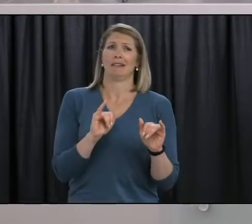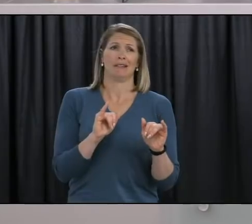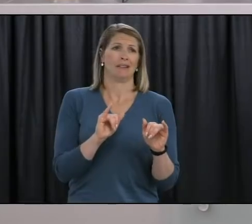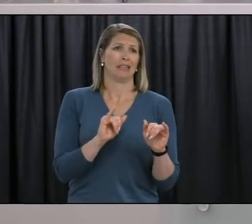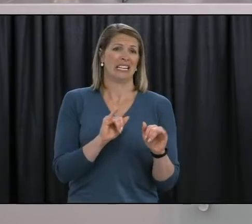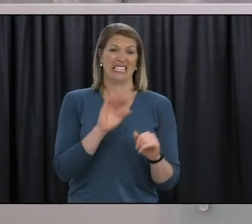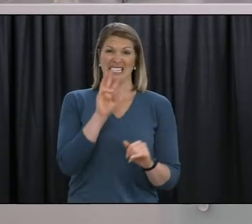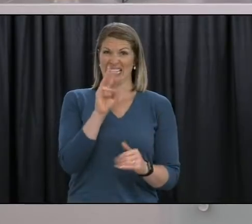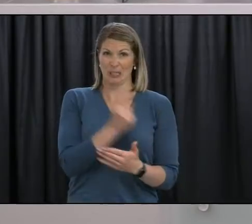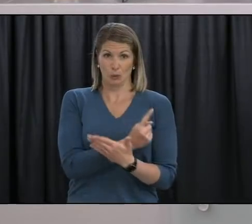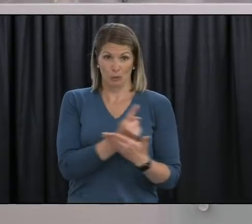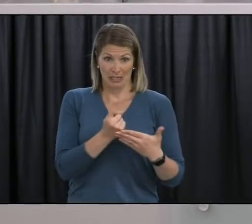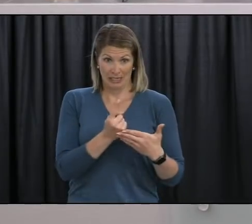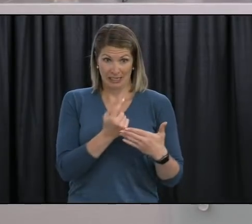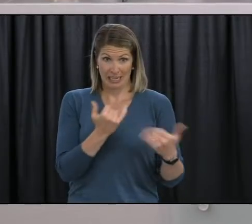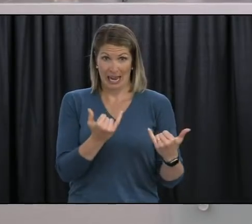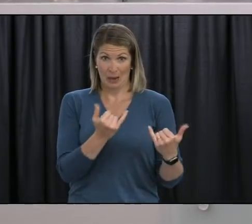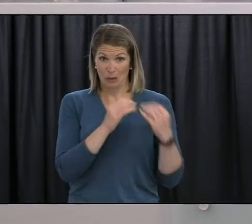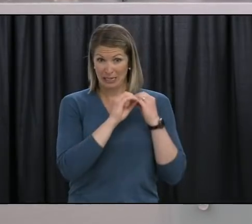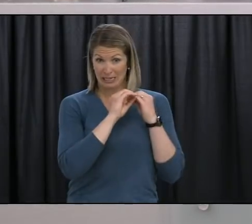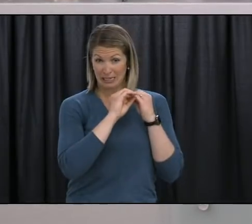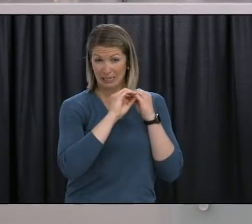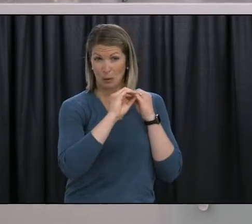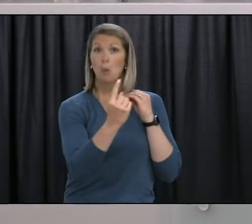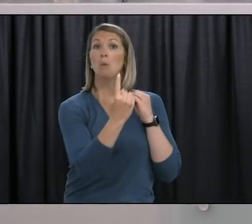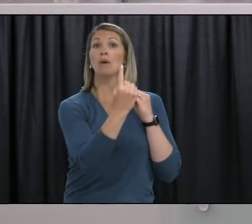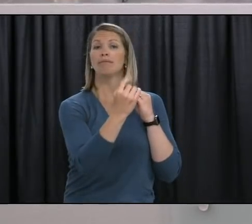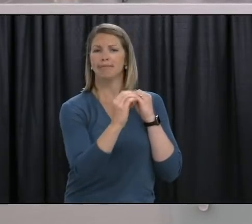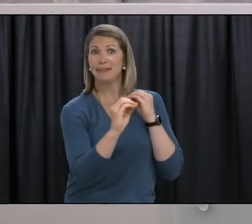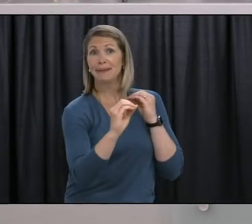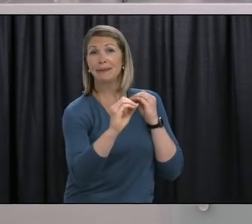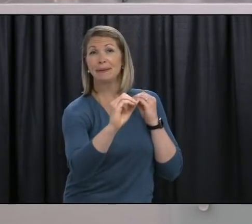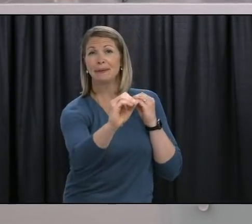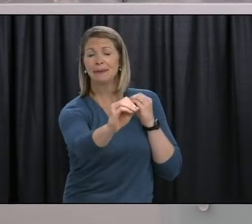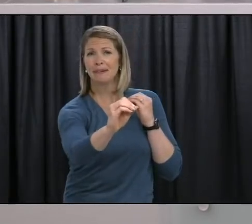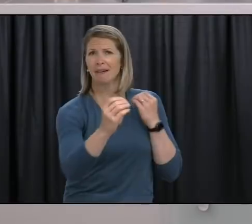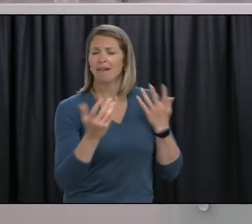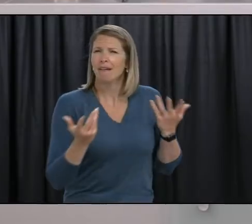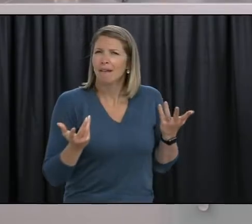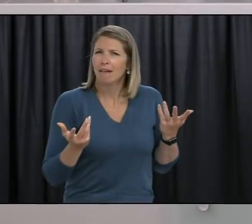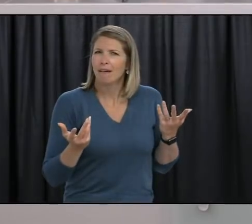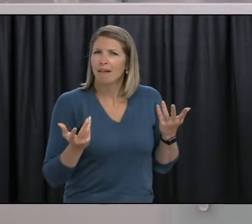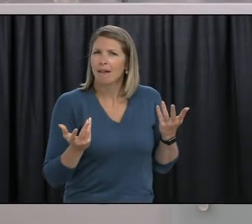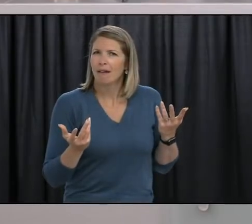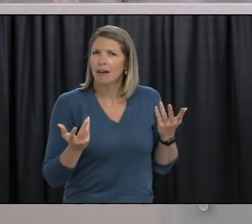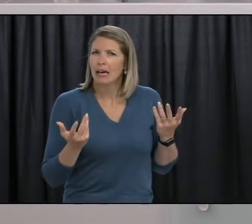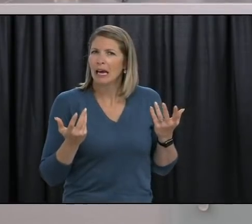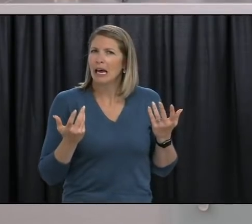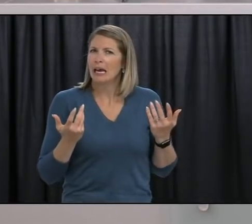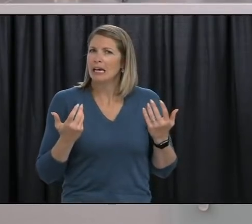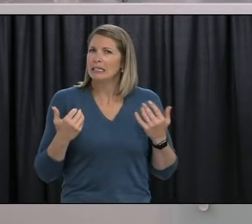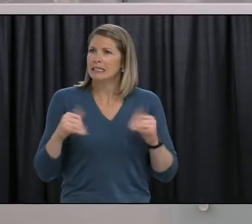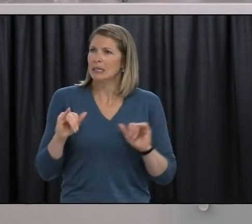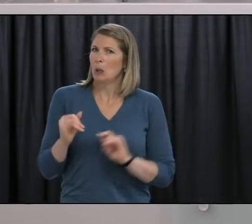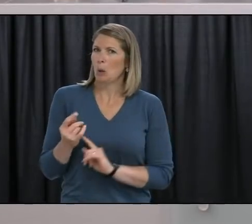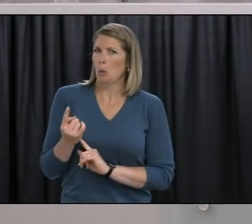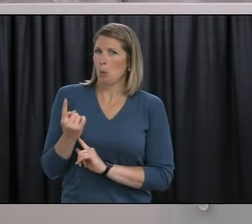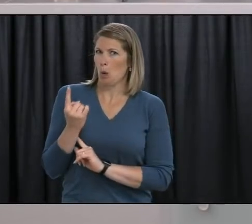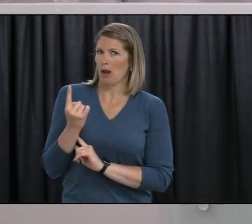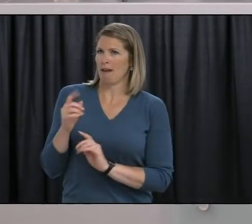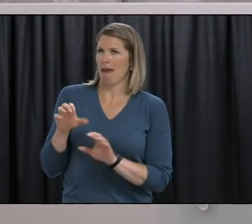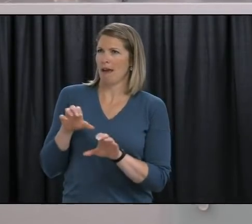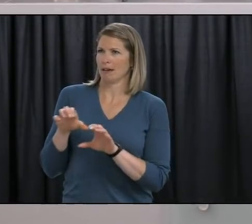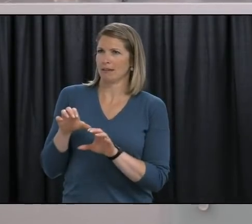to 6 weeks, and yet we still have 2 active cases. How is that possible?